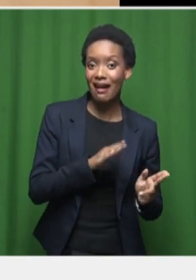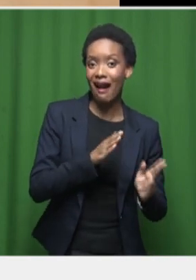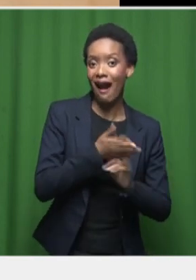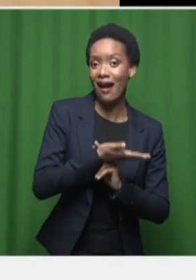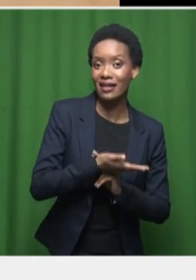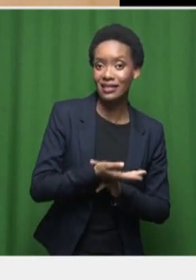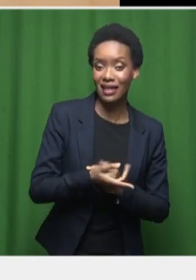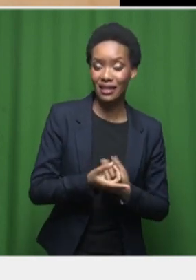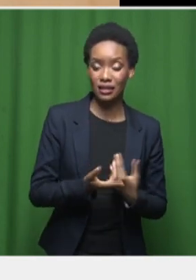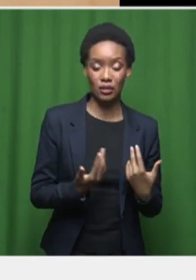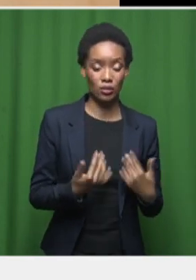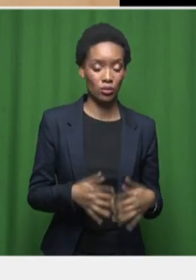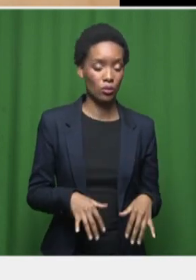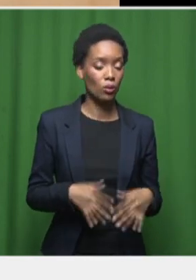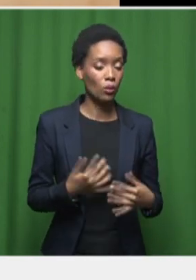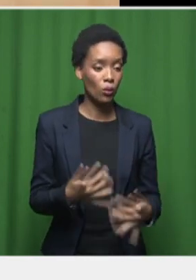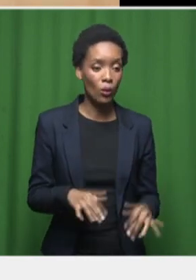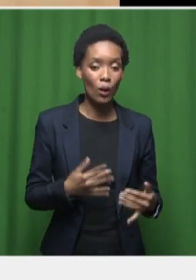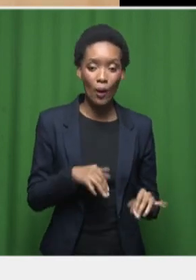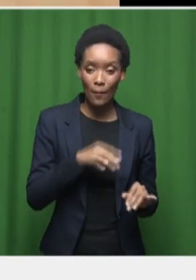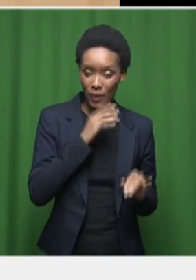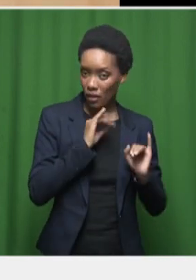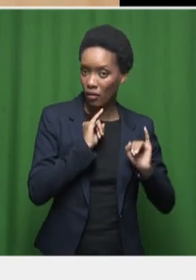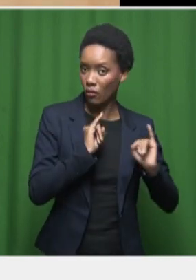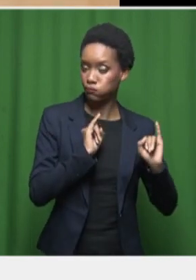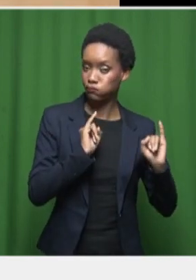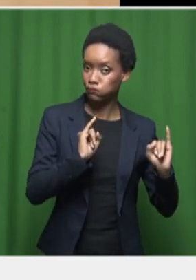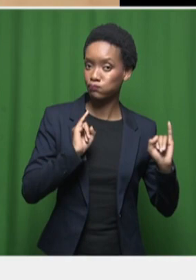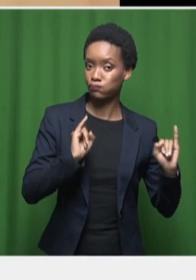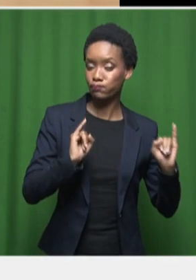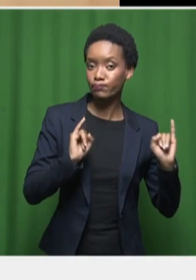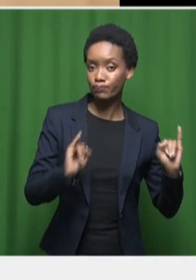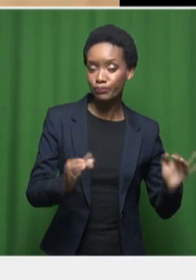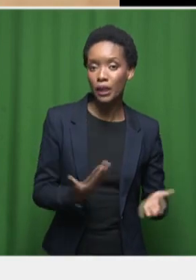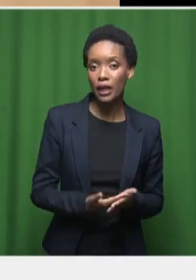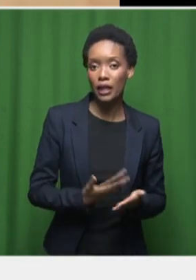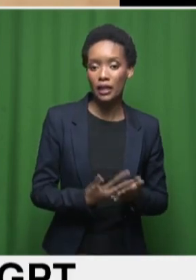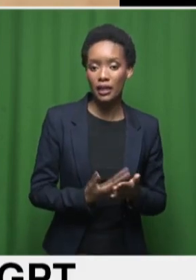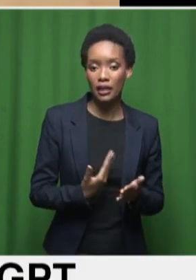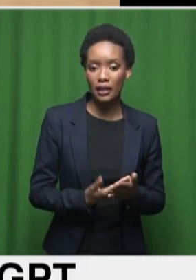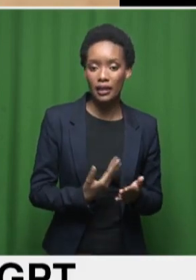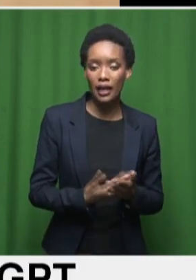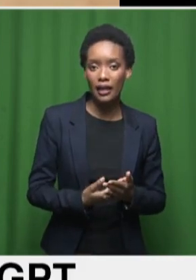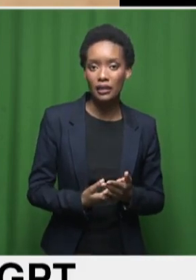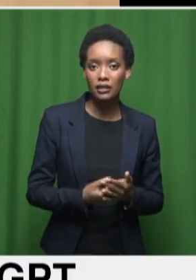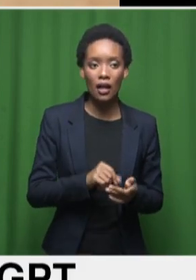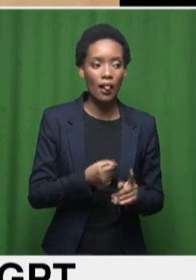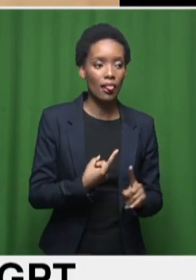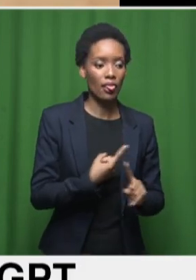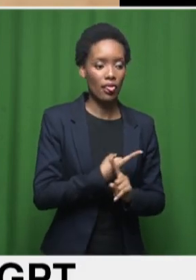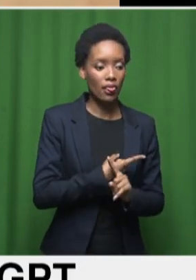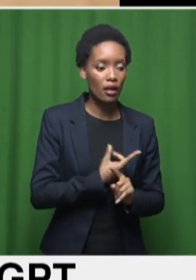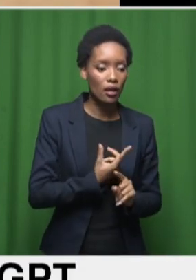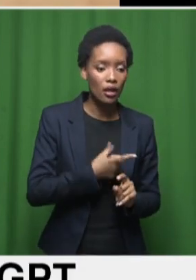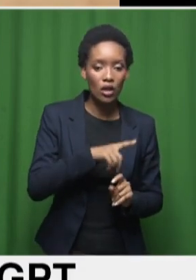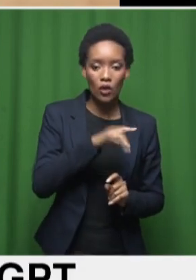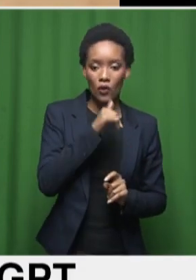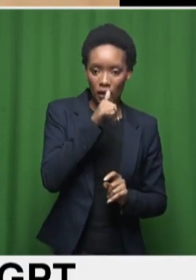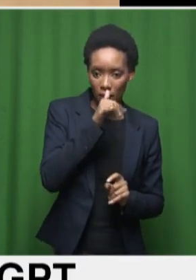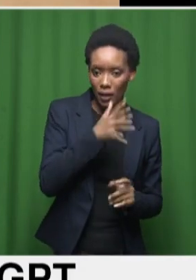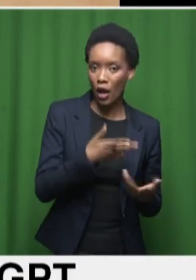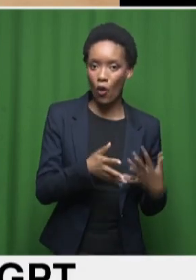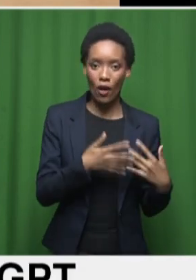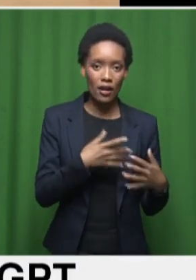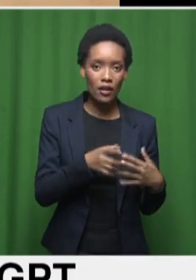same capabilities, which means they will be able to, to improve the rate at which they put out